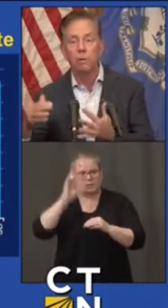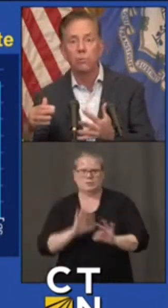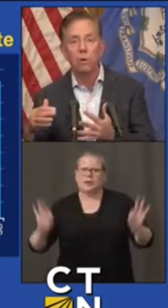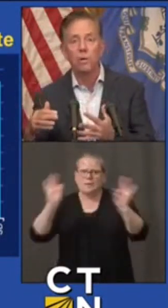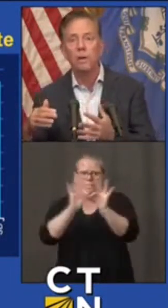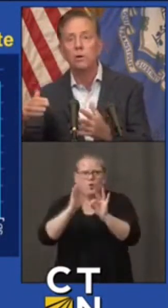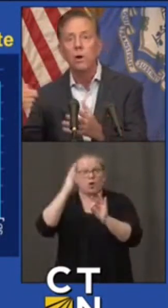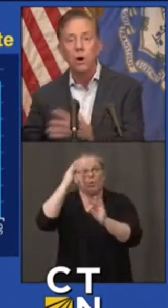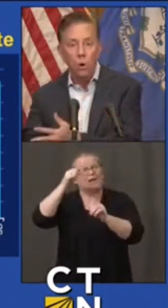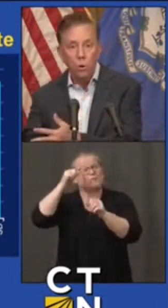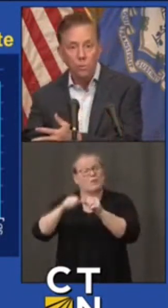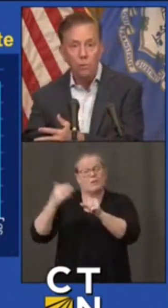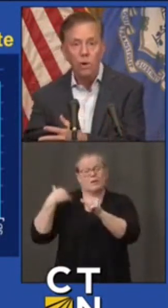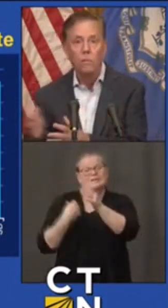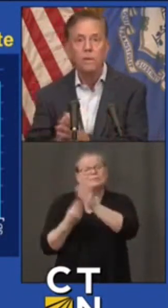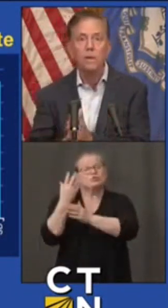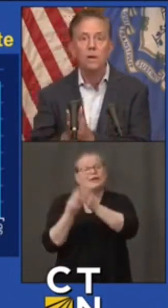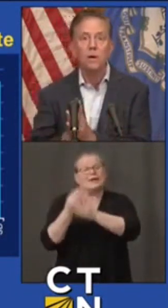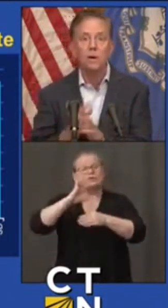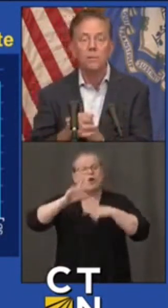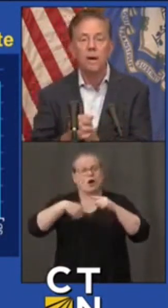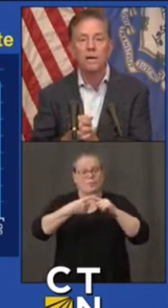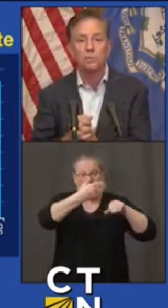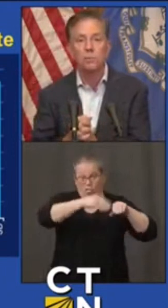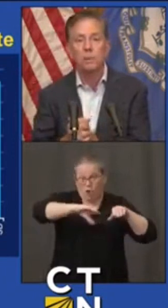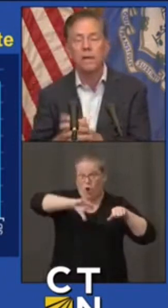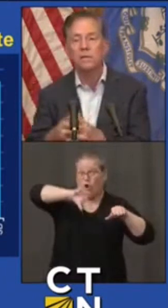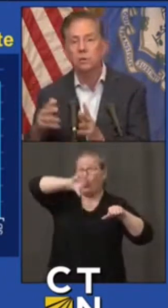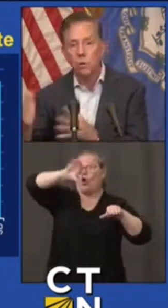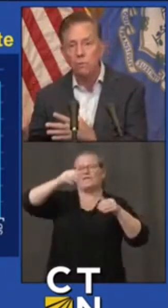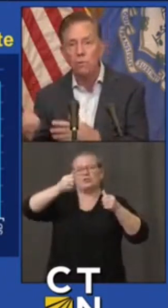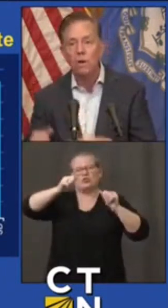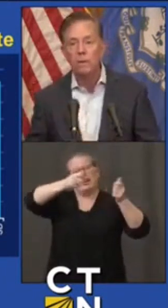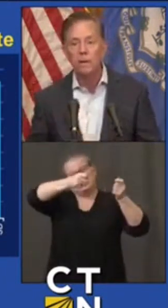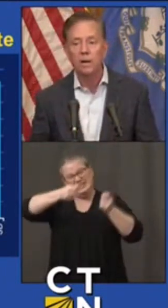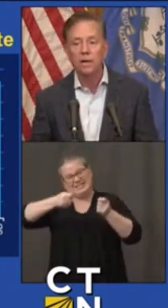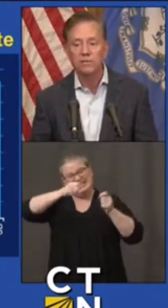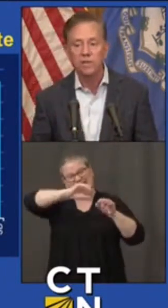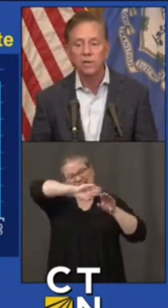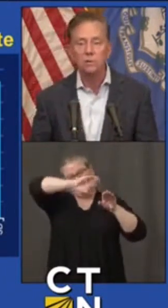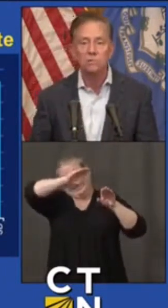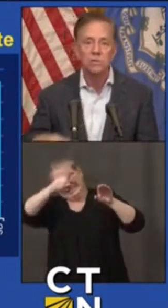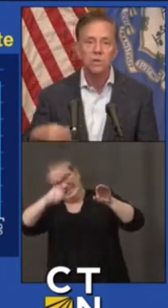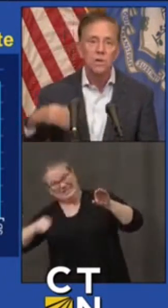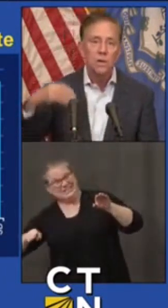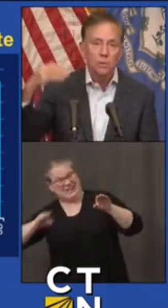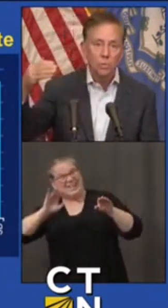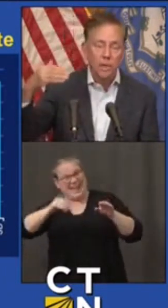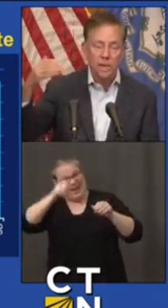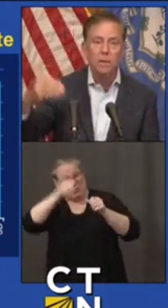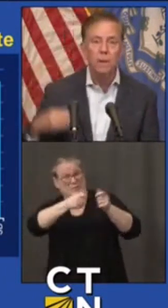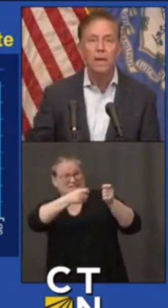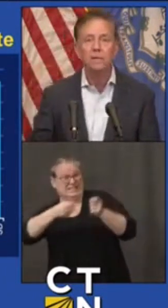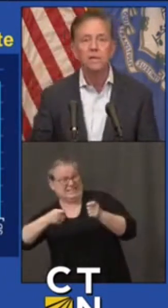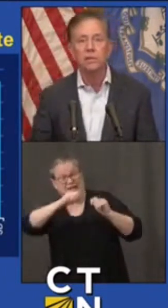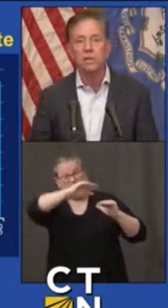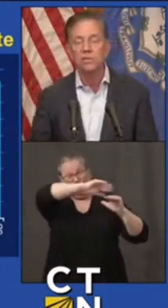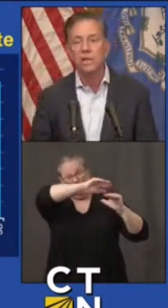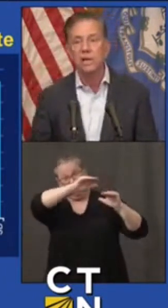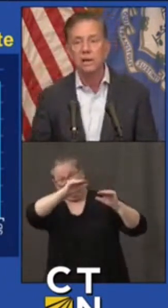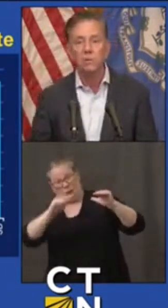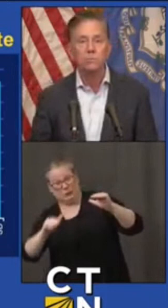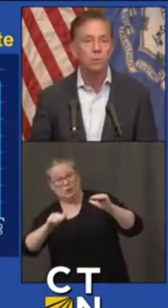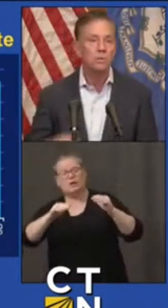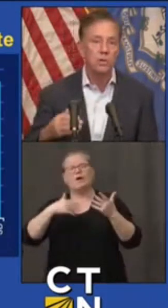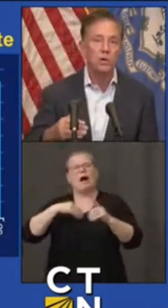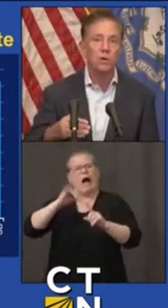really worried about overwhelming our hospital beds, overwhelming our ICUs. We're beginning to pay attention to this